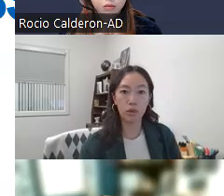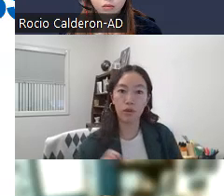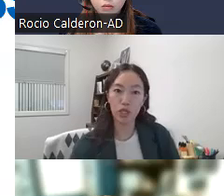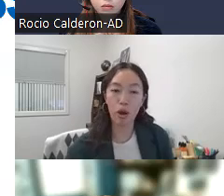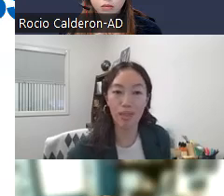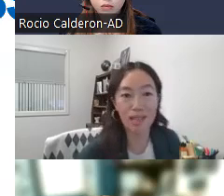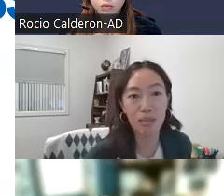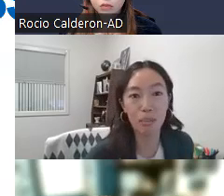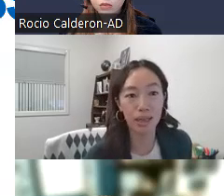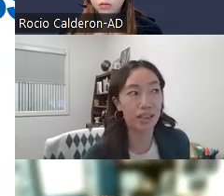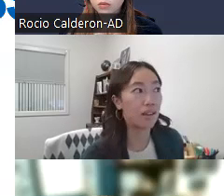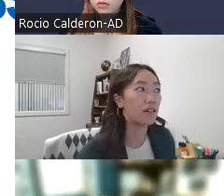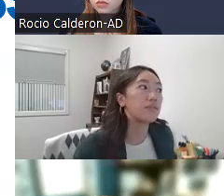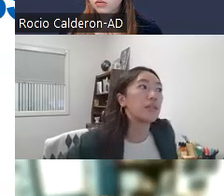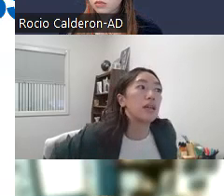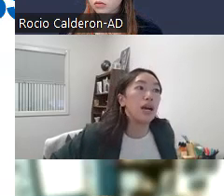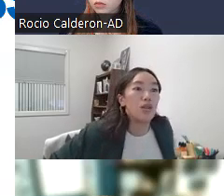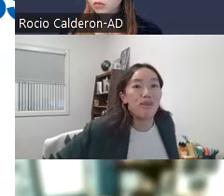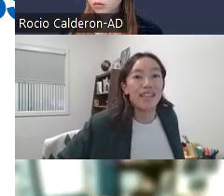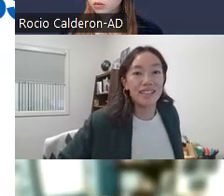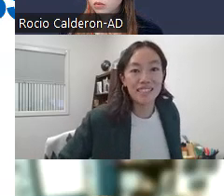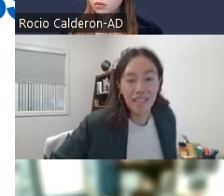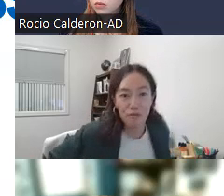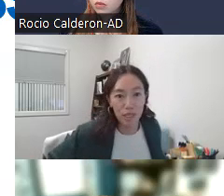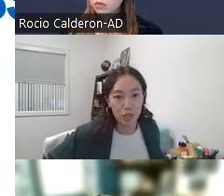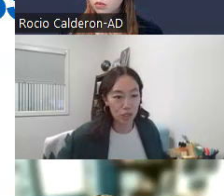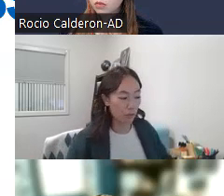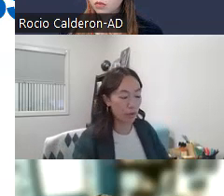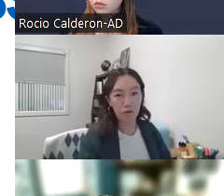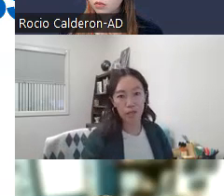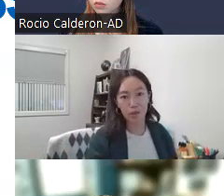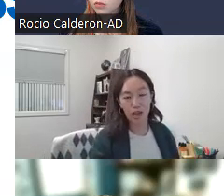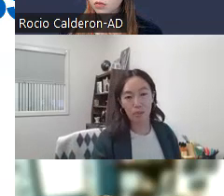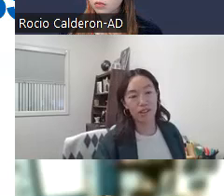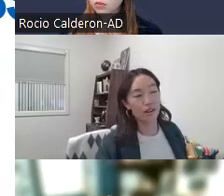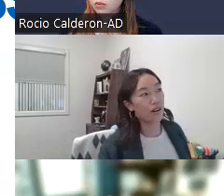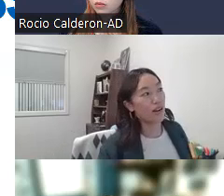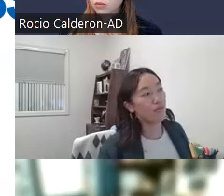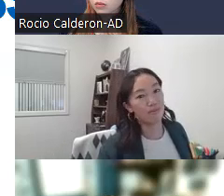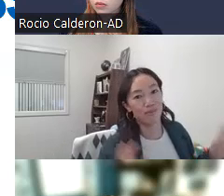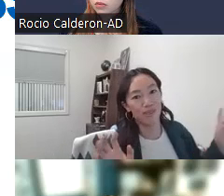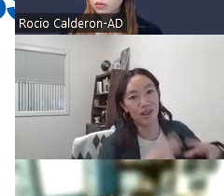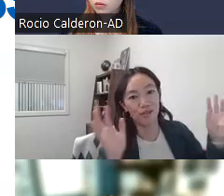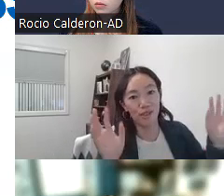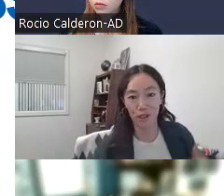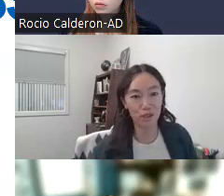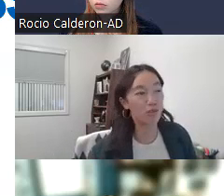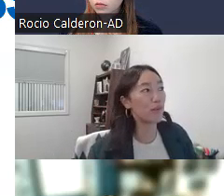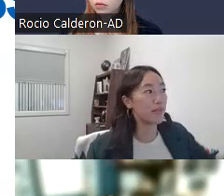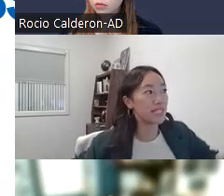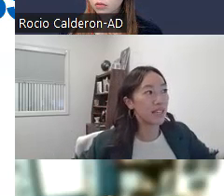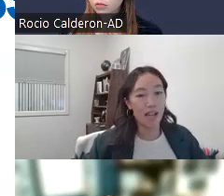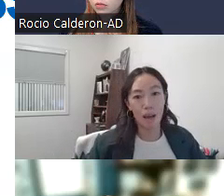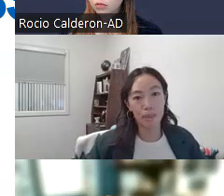And I'm going to move on to our last bucket of incentive measures before we move on to a couple other of our